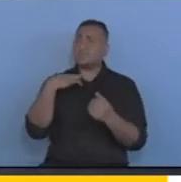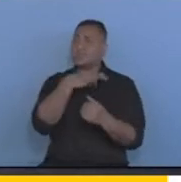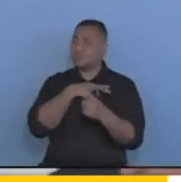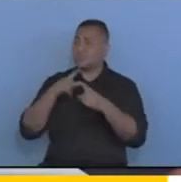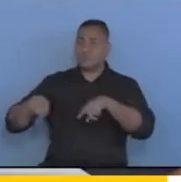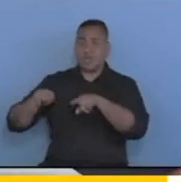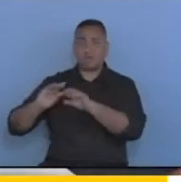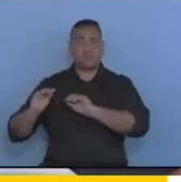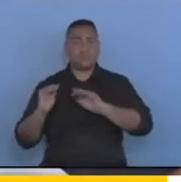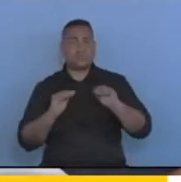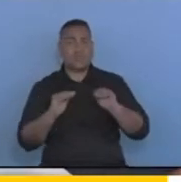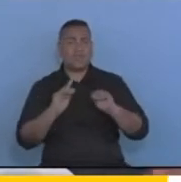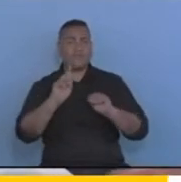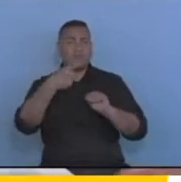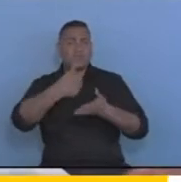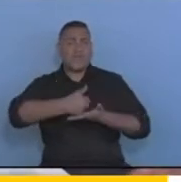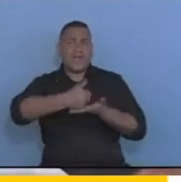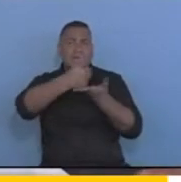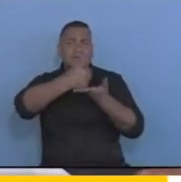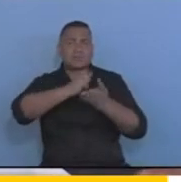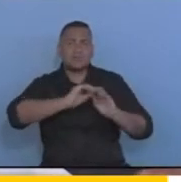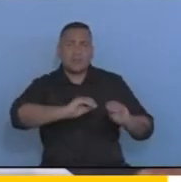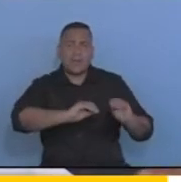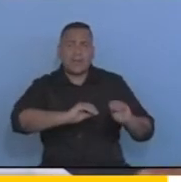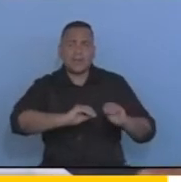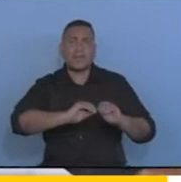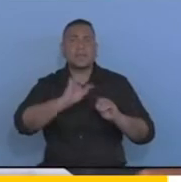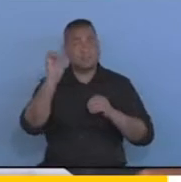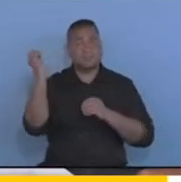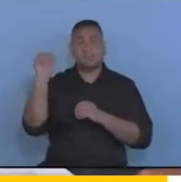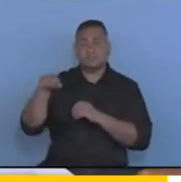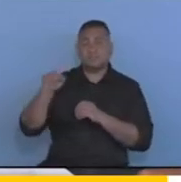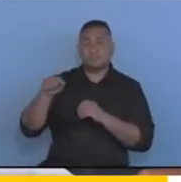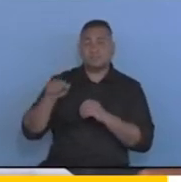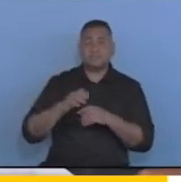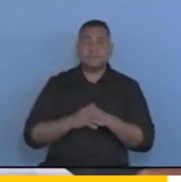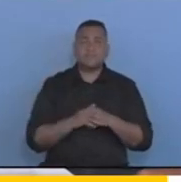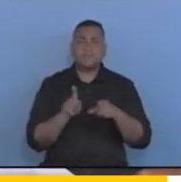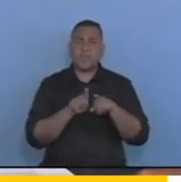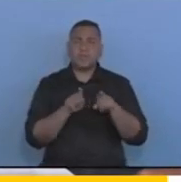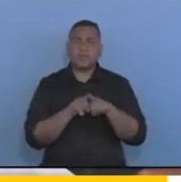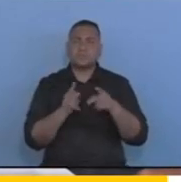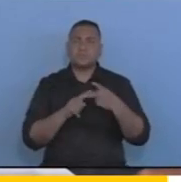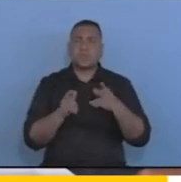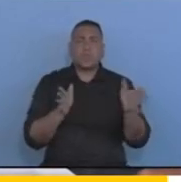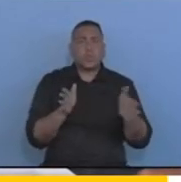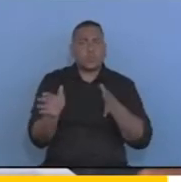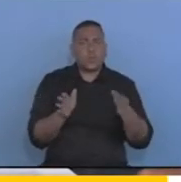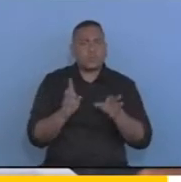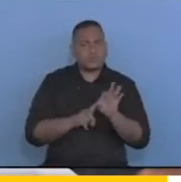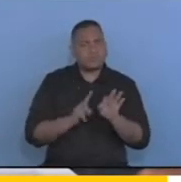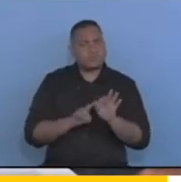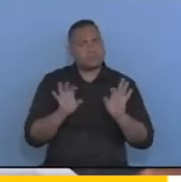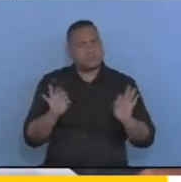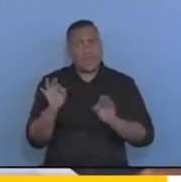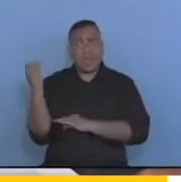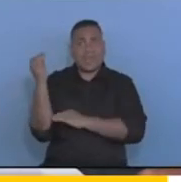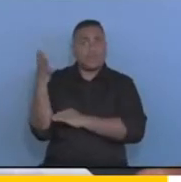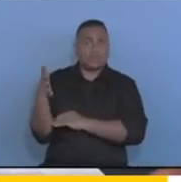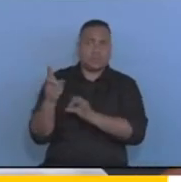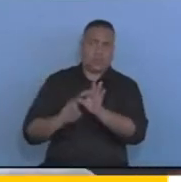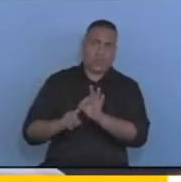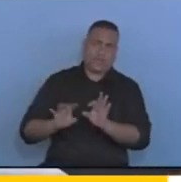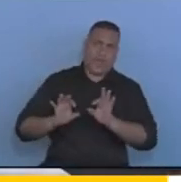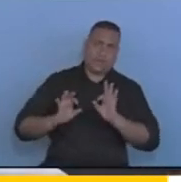seeing to things. Yes, they're qualified facilitators, qualified lecturers, and we make sure that where we